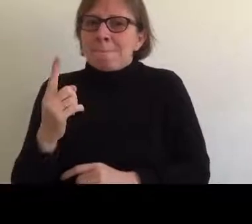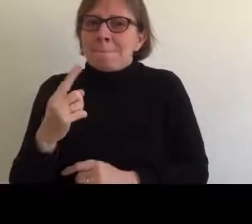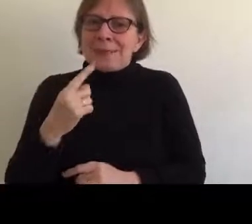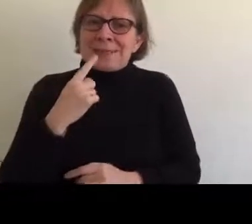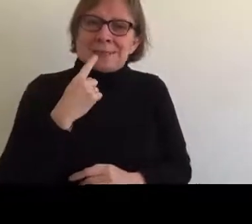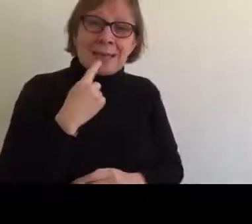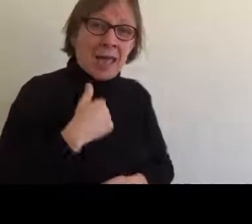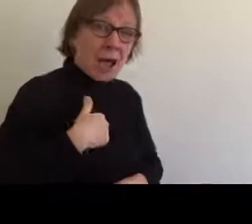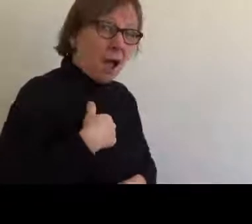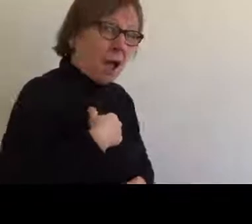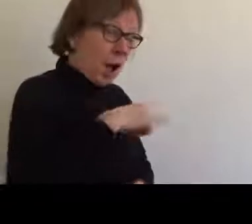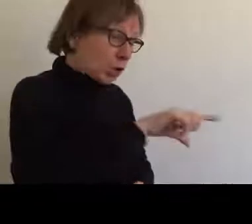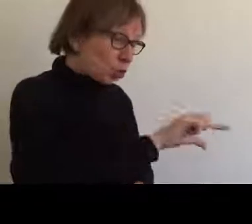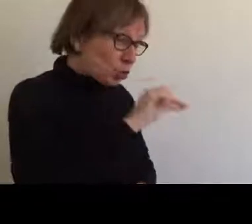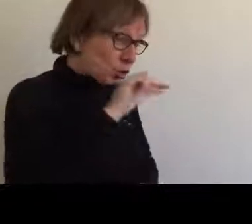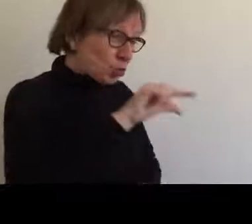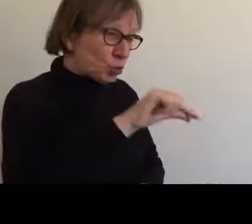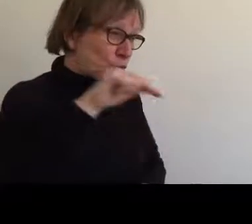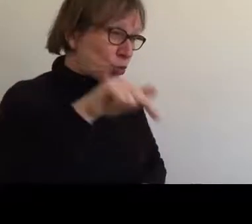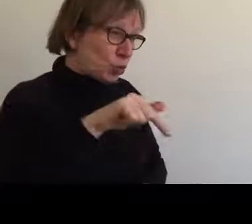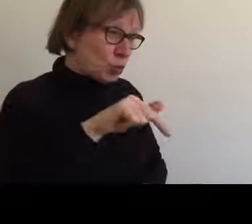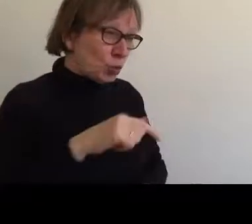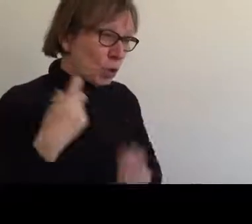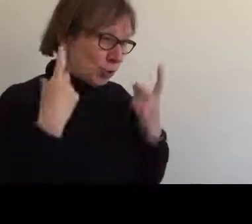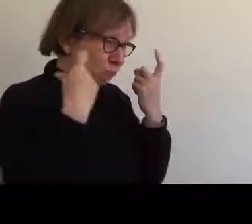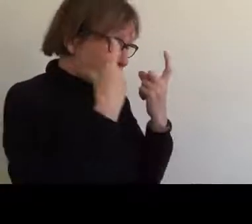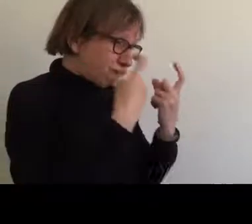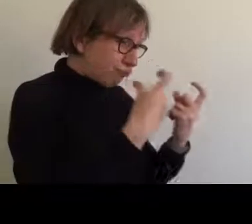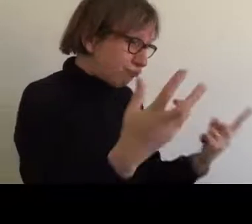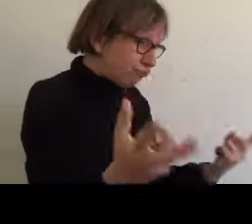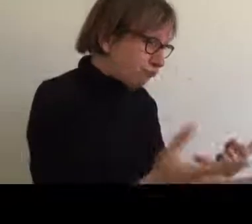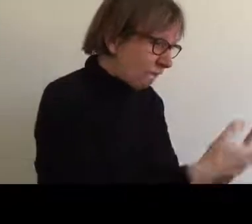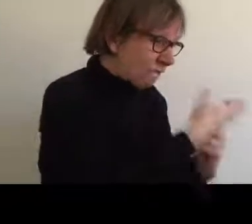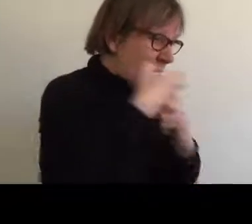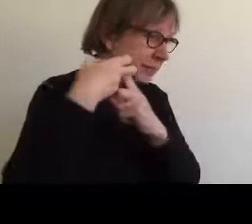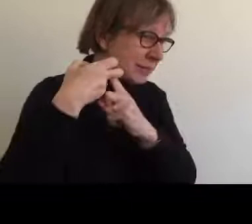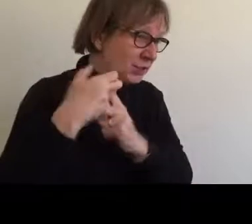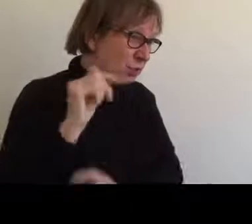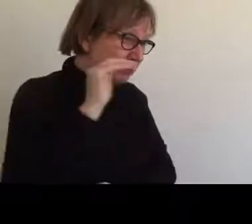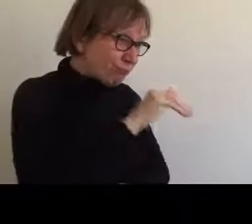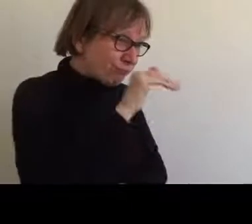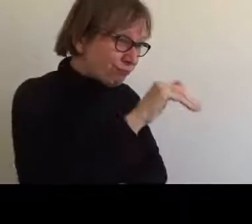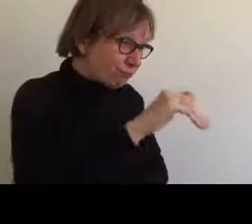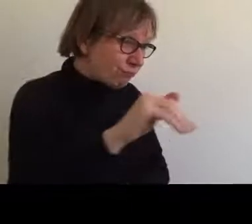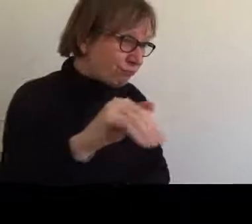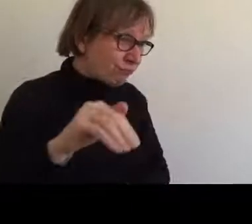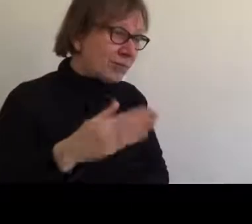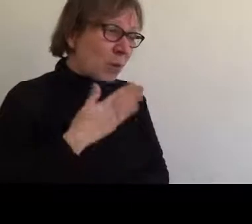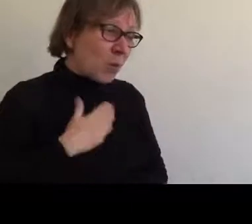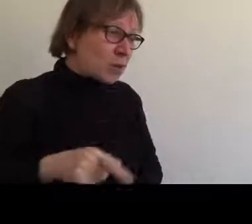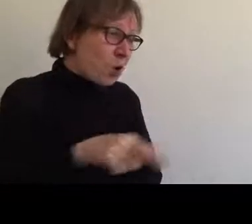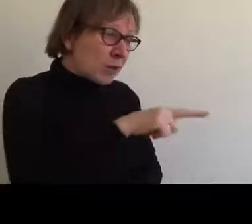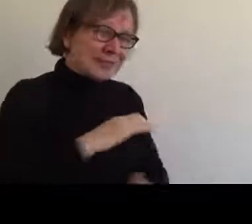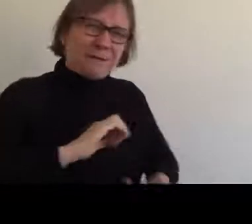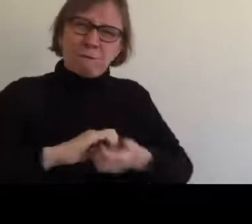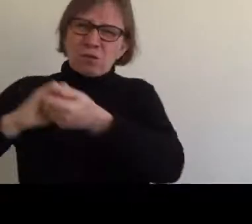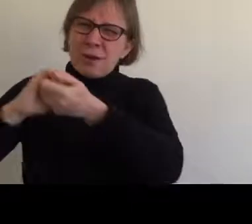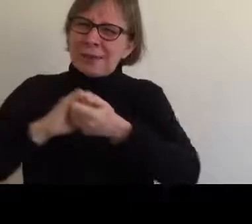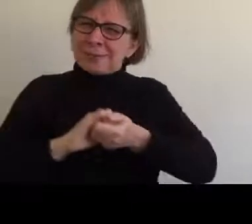you. You seek us, you invite us to receive your friendship and abide in